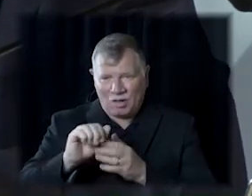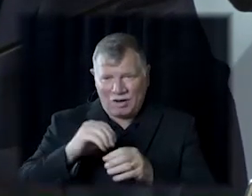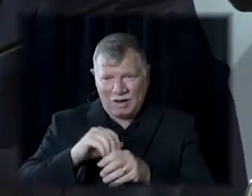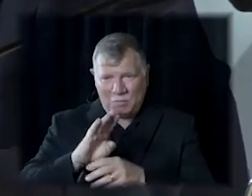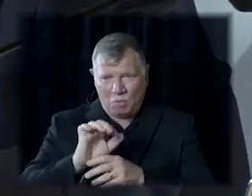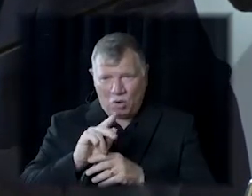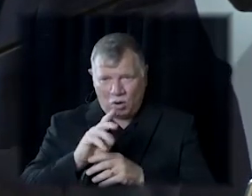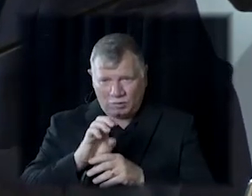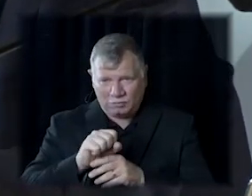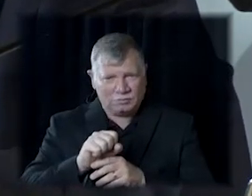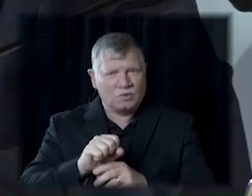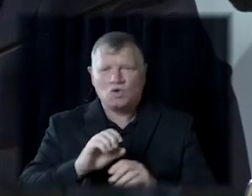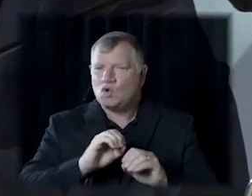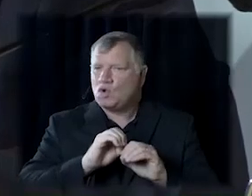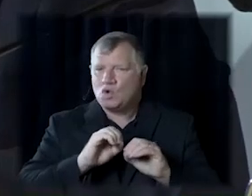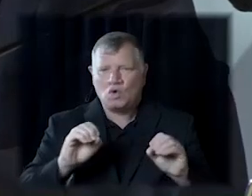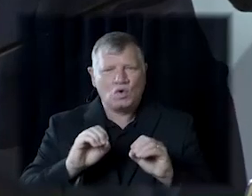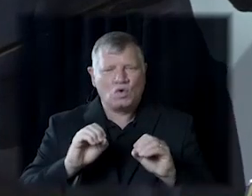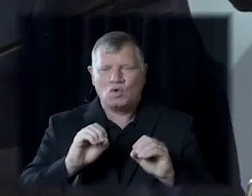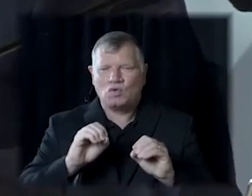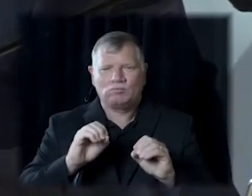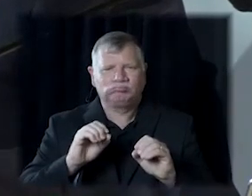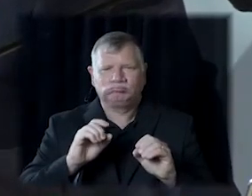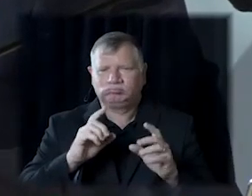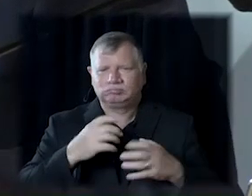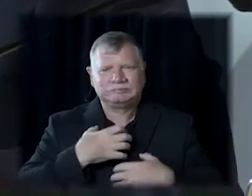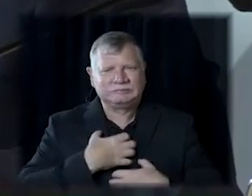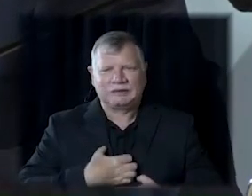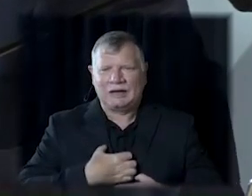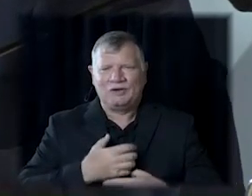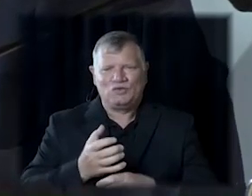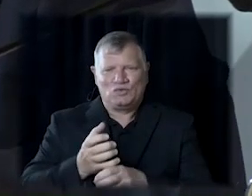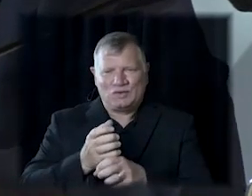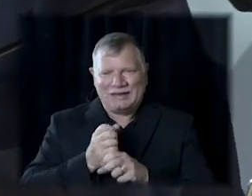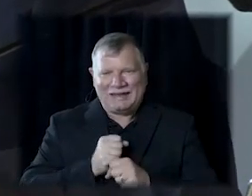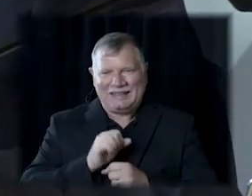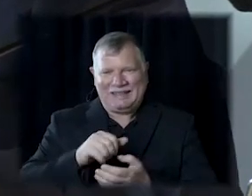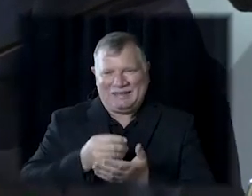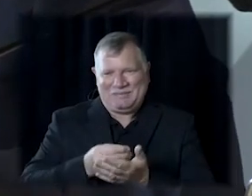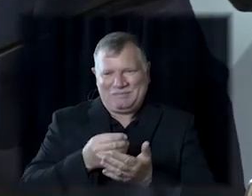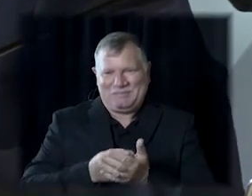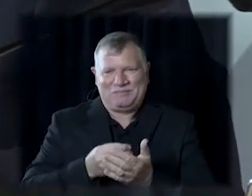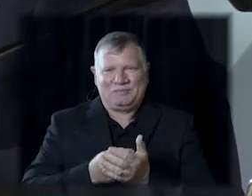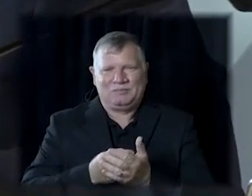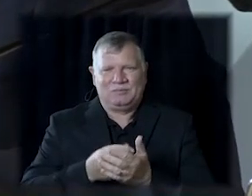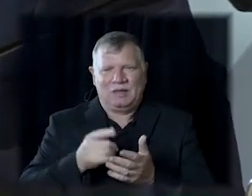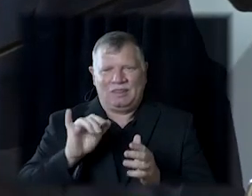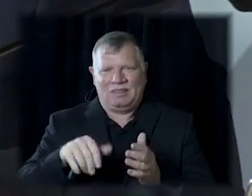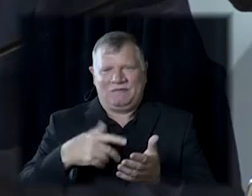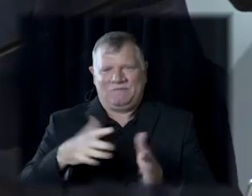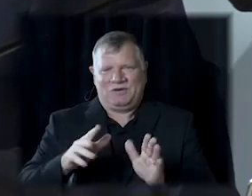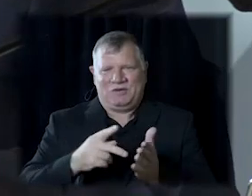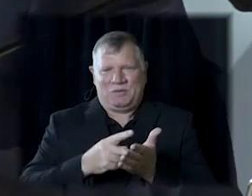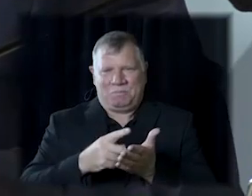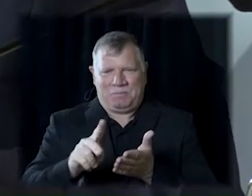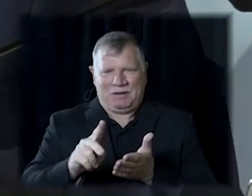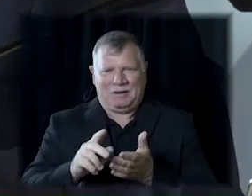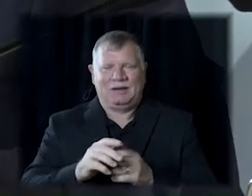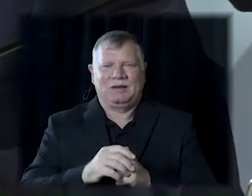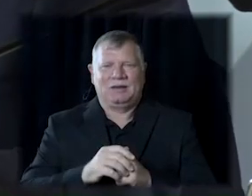there is no intention of trying to get that interest and principal back that has already been paid,